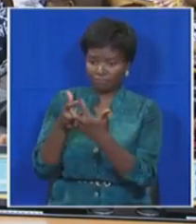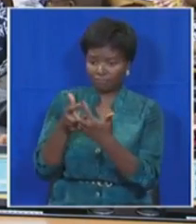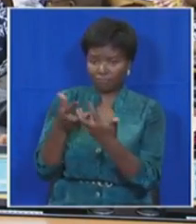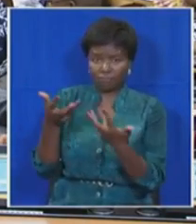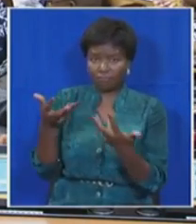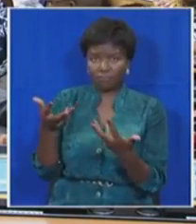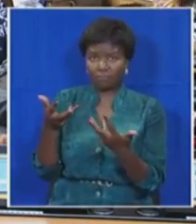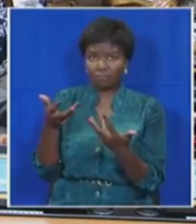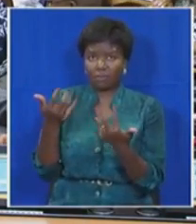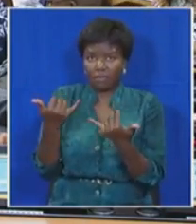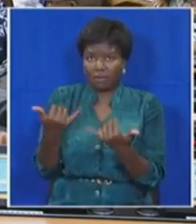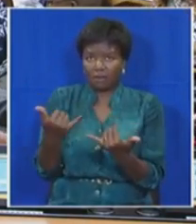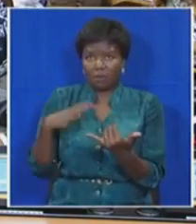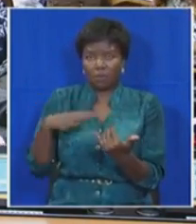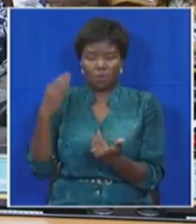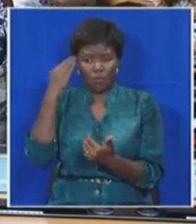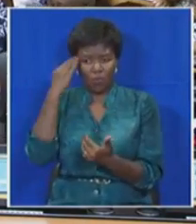speech.